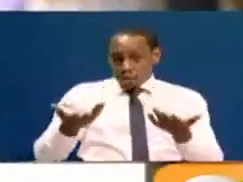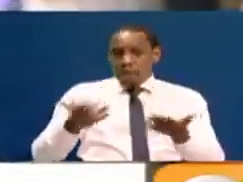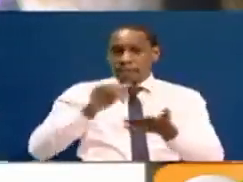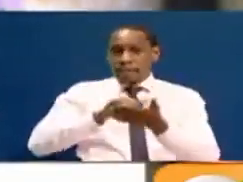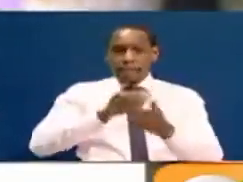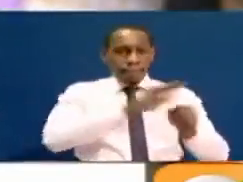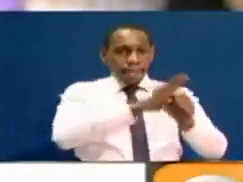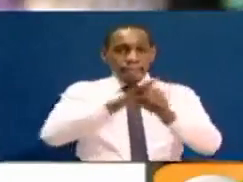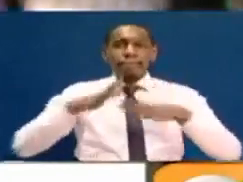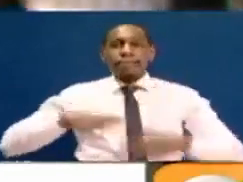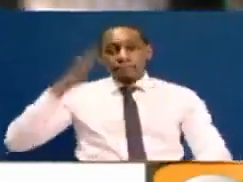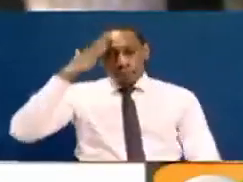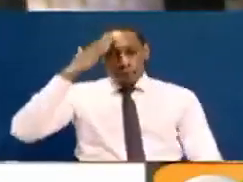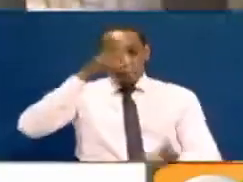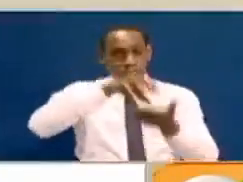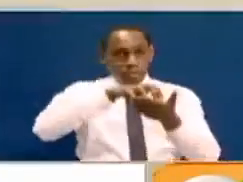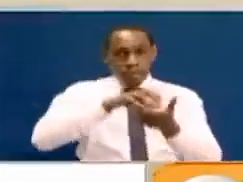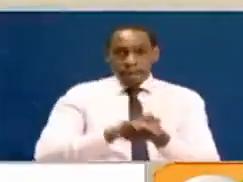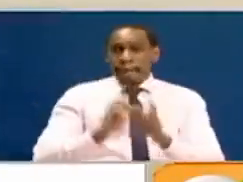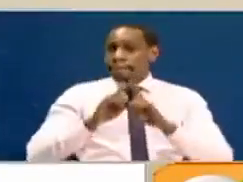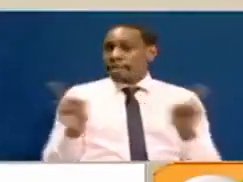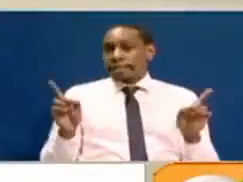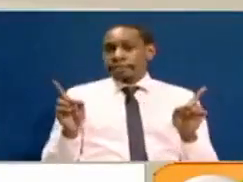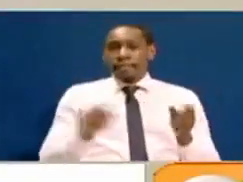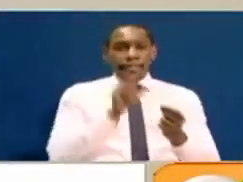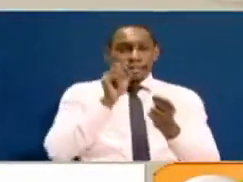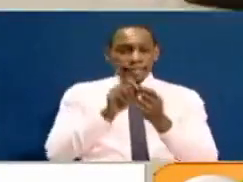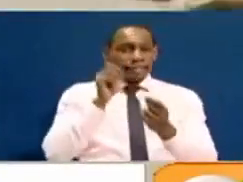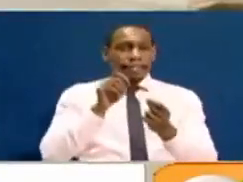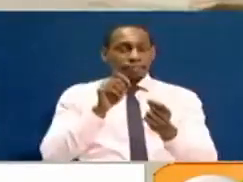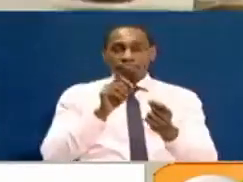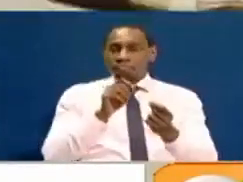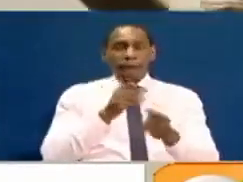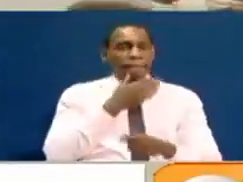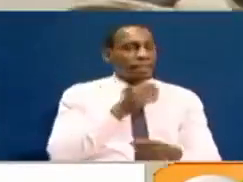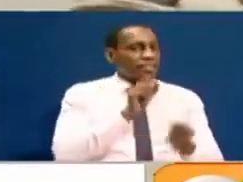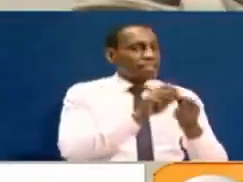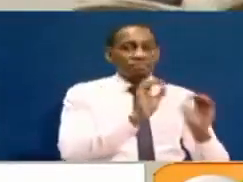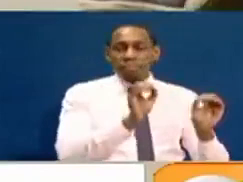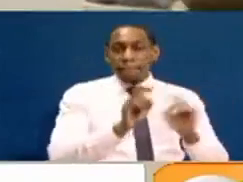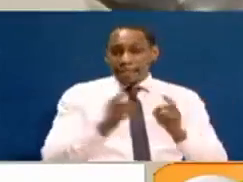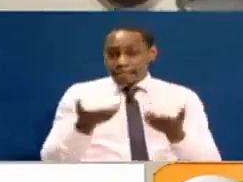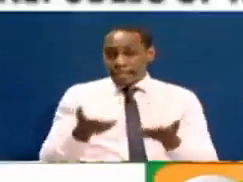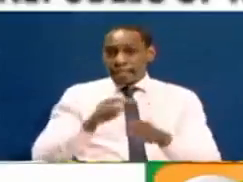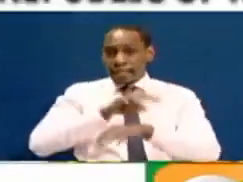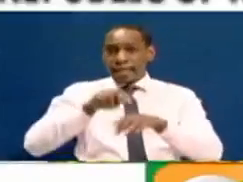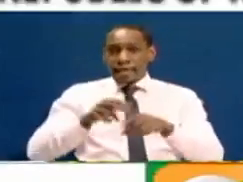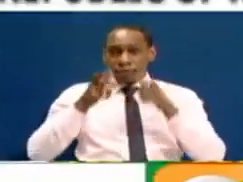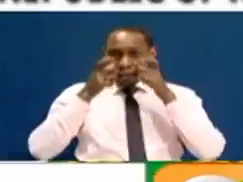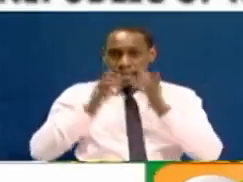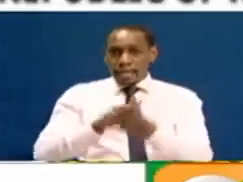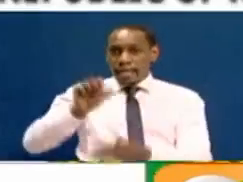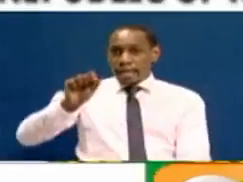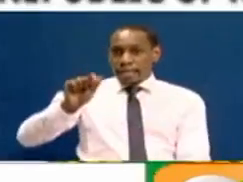ensuring more people know their status. However, testing remains low among men. But now the National AIDS